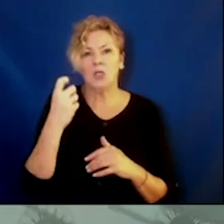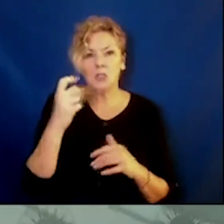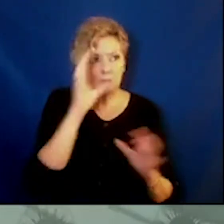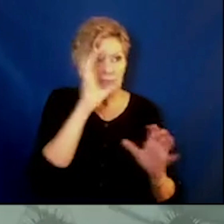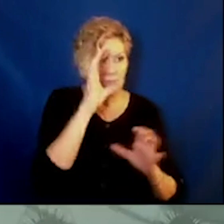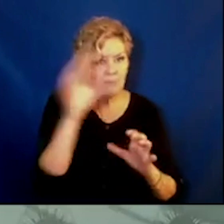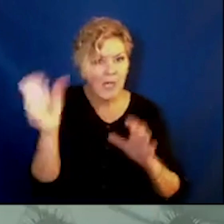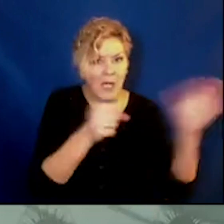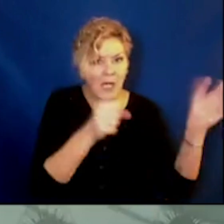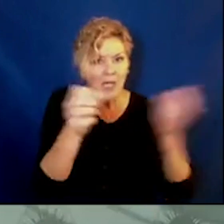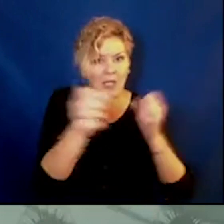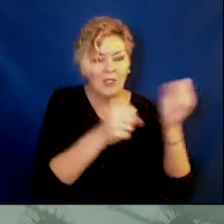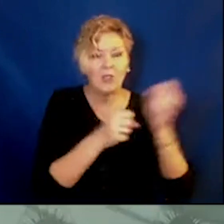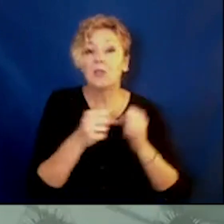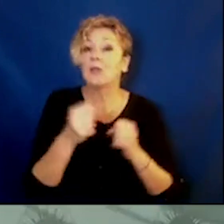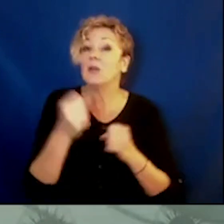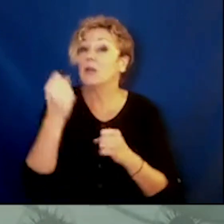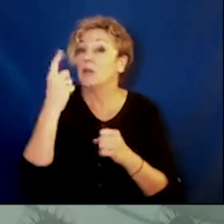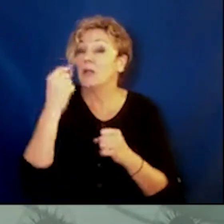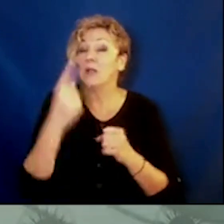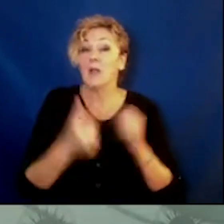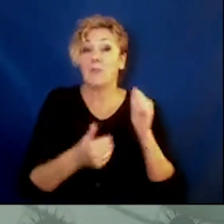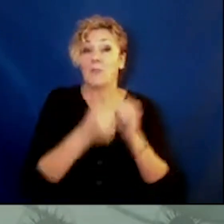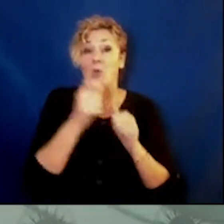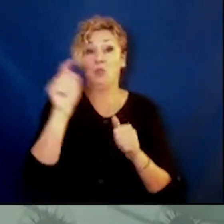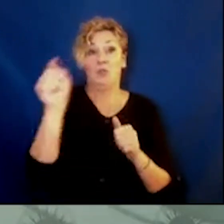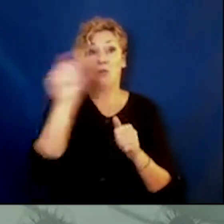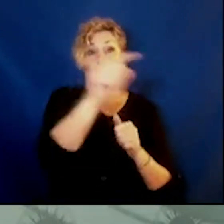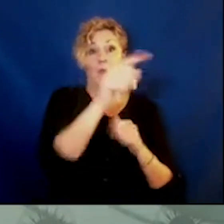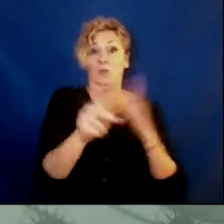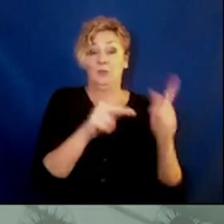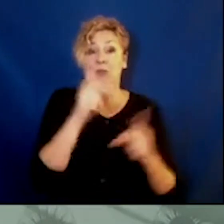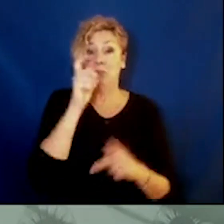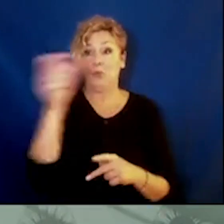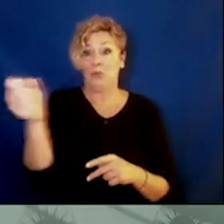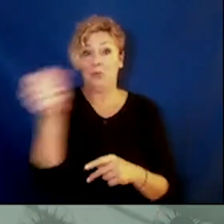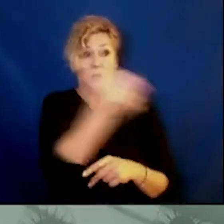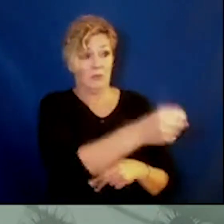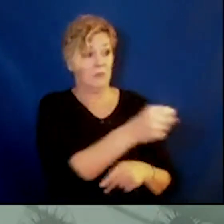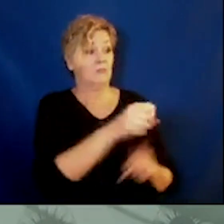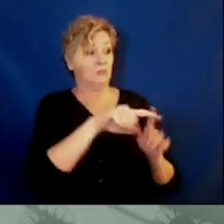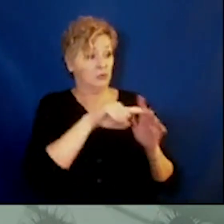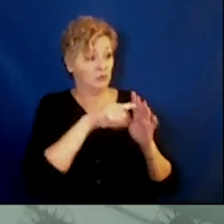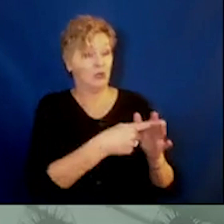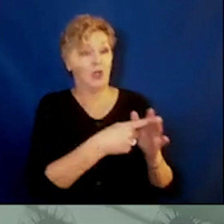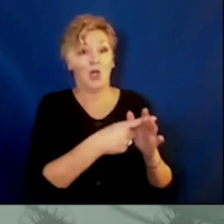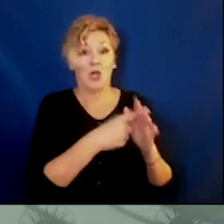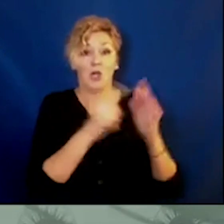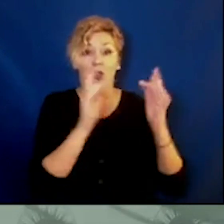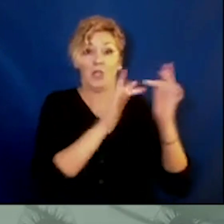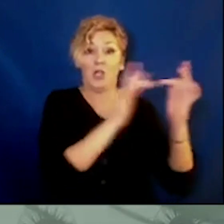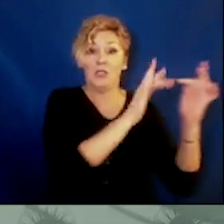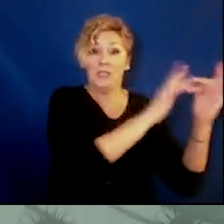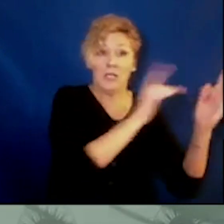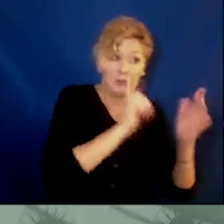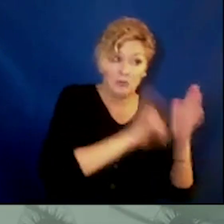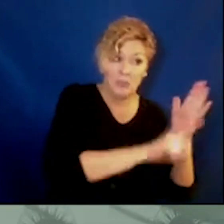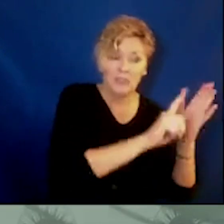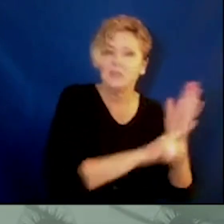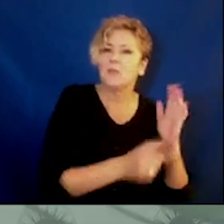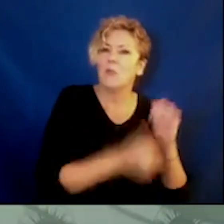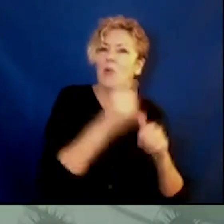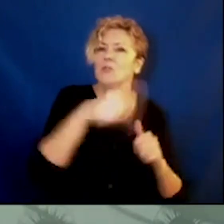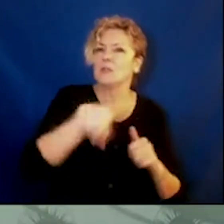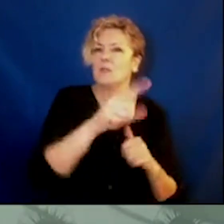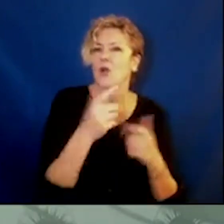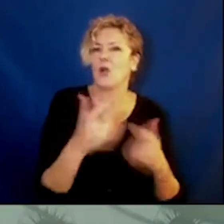And this is a key part of what we've been doing. It's why we started in advance of this fall period, which I think